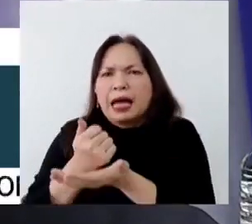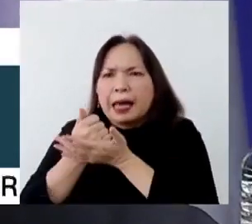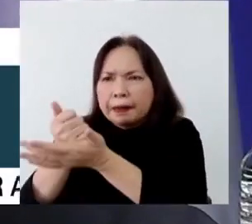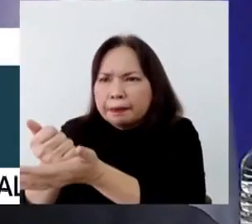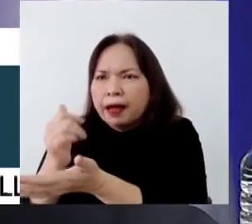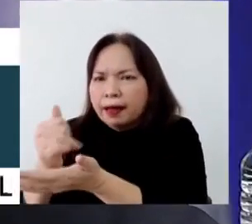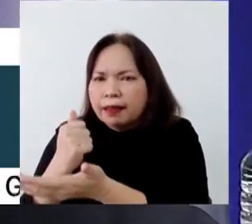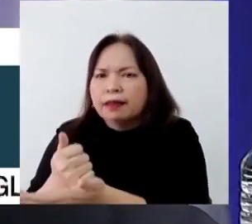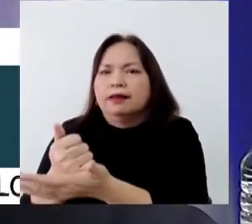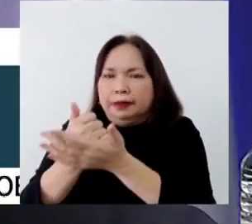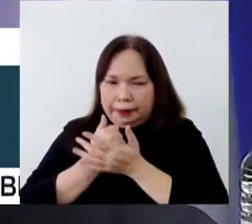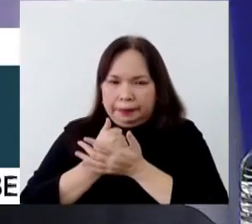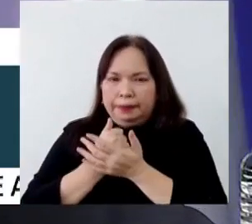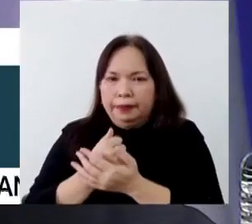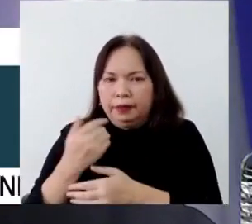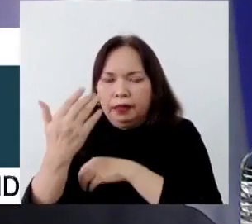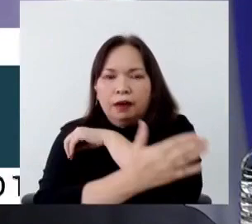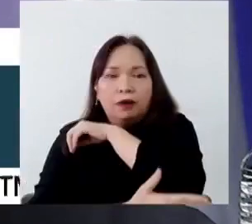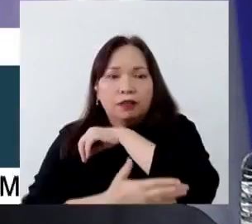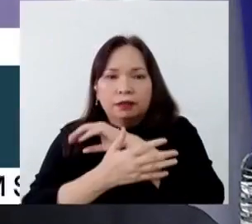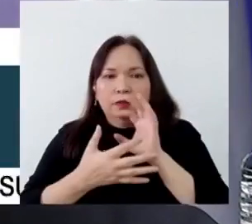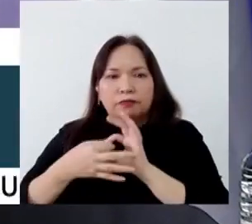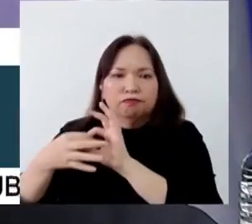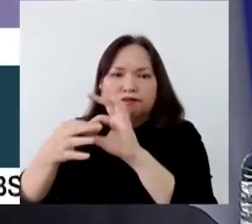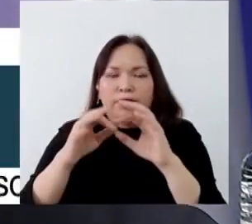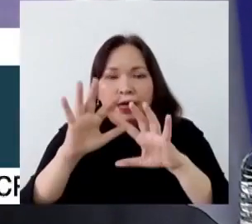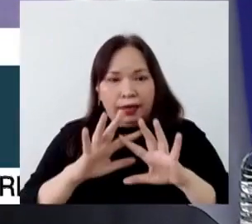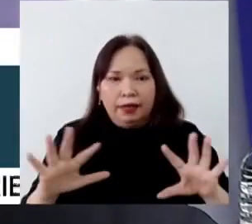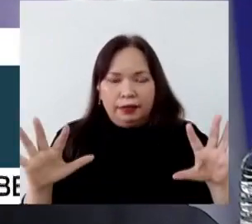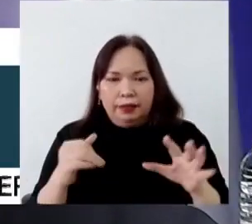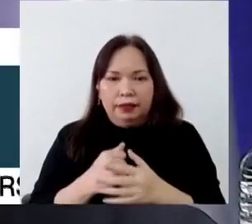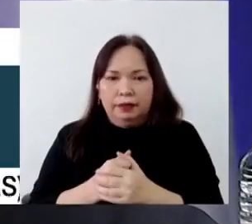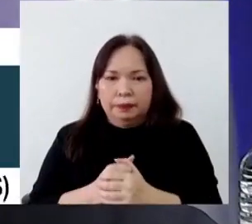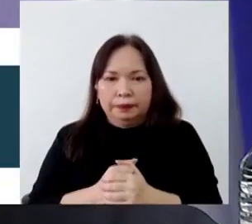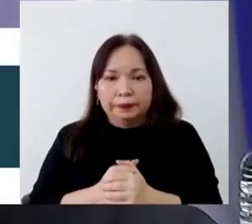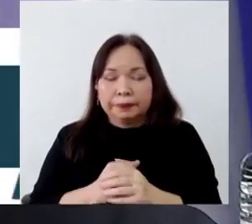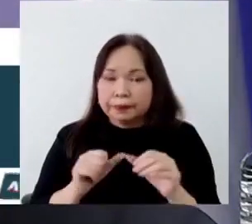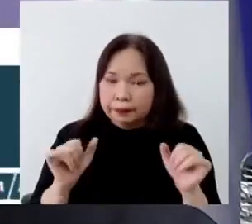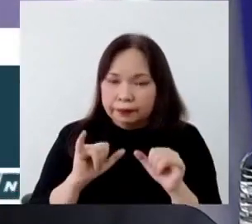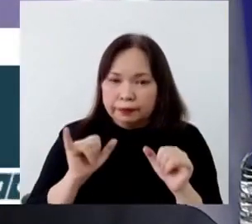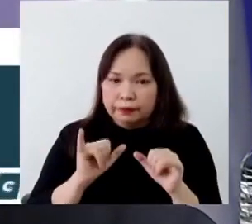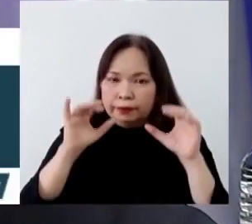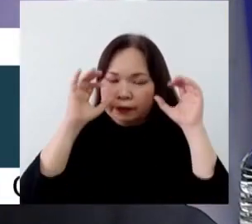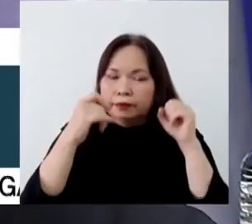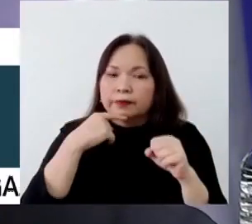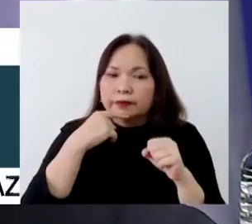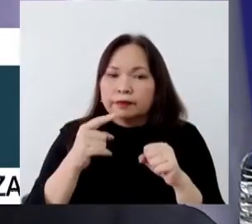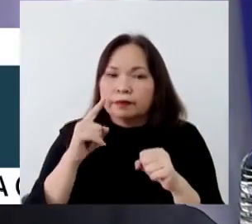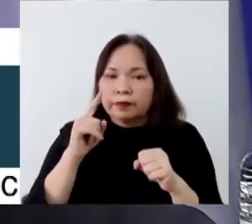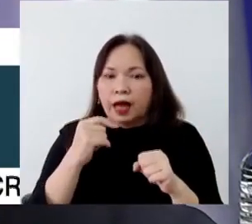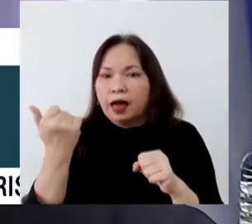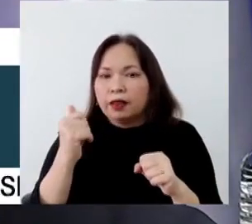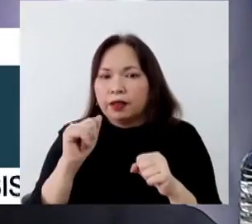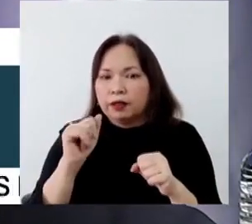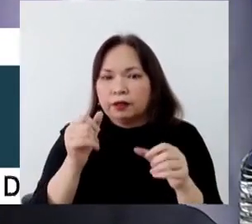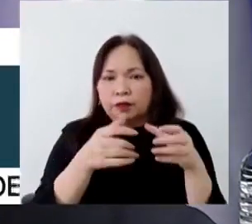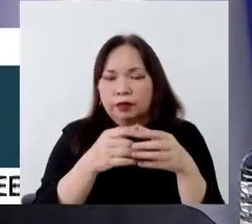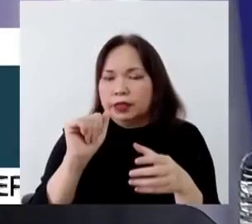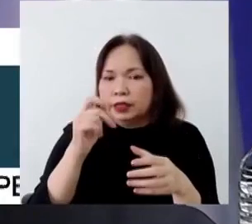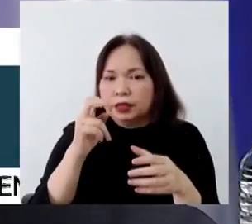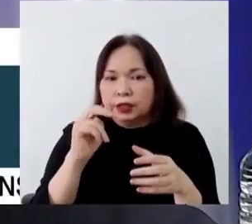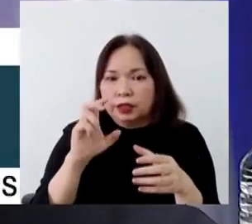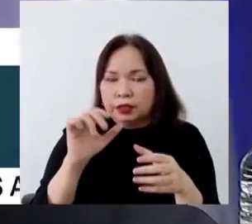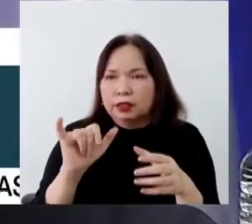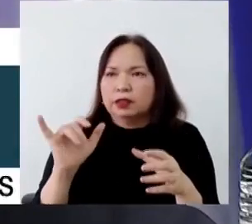it's a international approach. No? He also, the president also directed relevant agencies to prepare for, of course, the